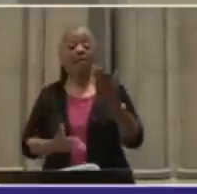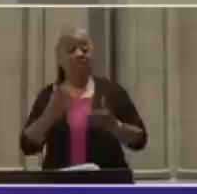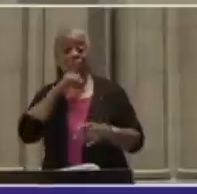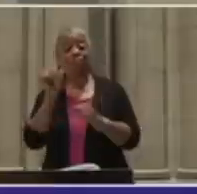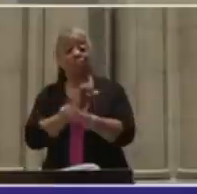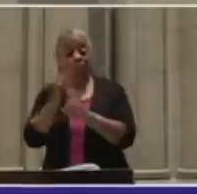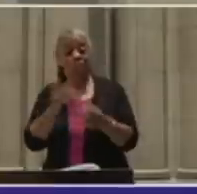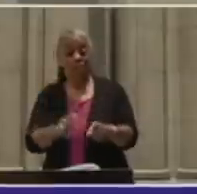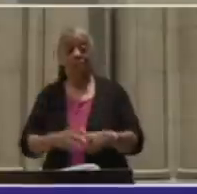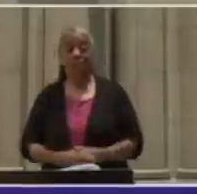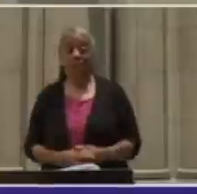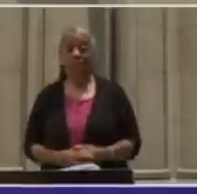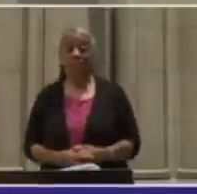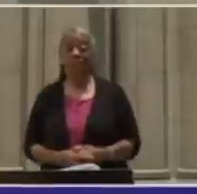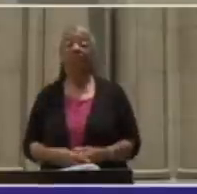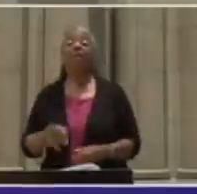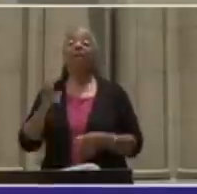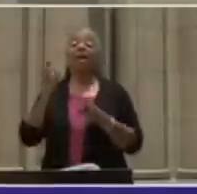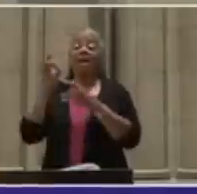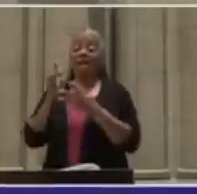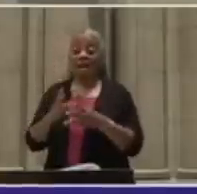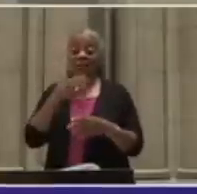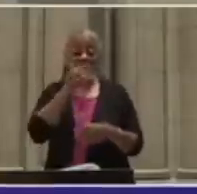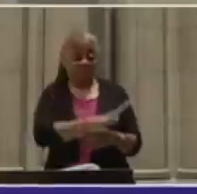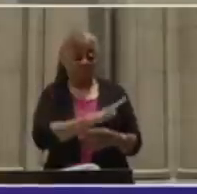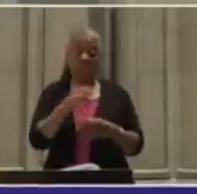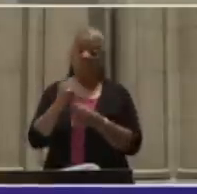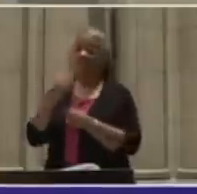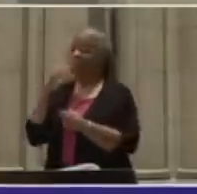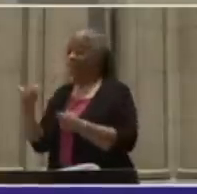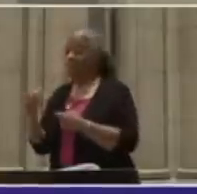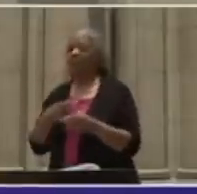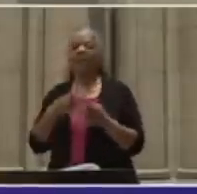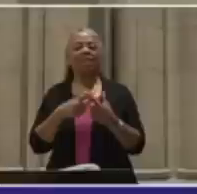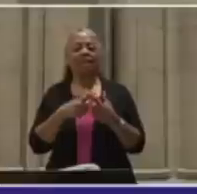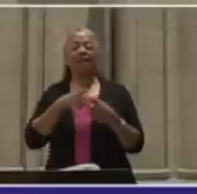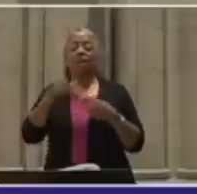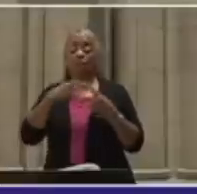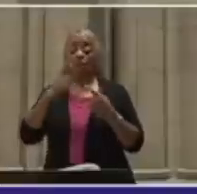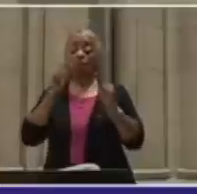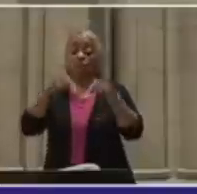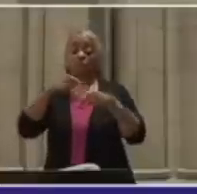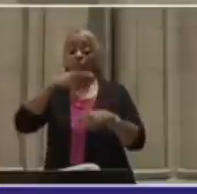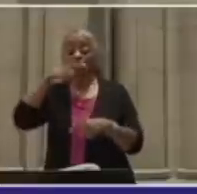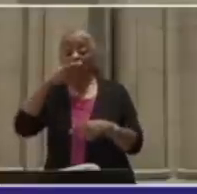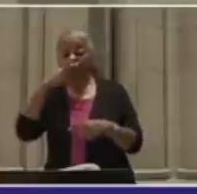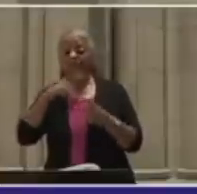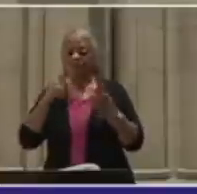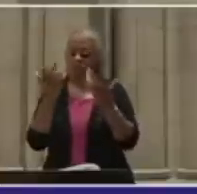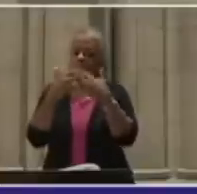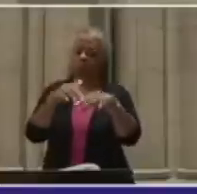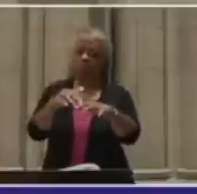happen. Hate evil and love good, and then work it out in the public square. And